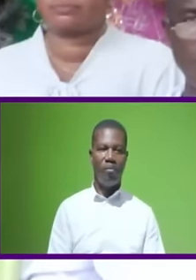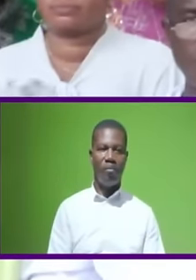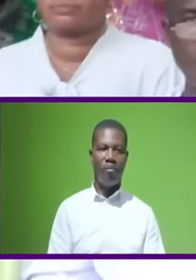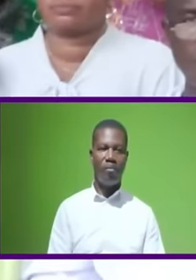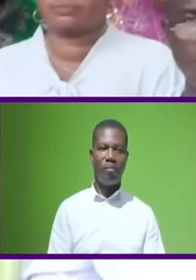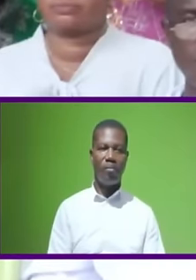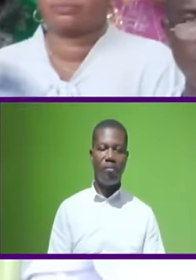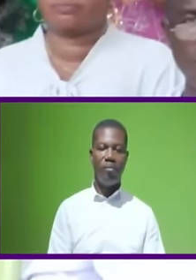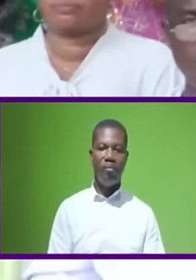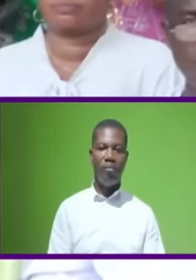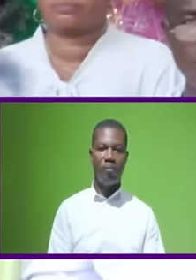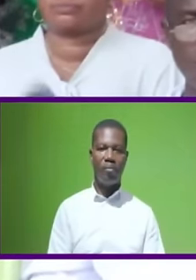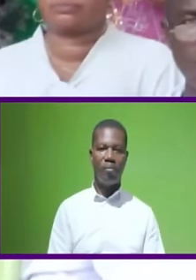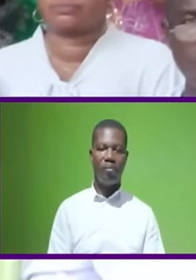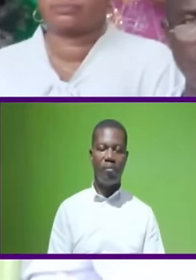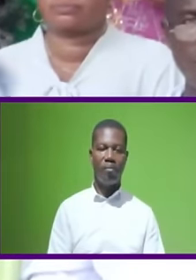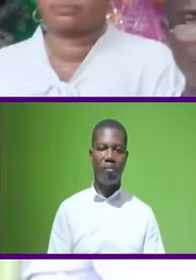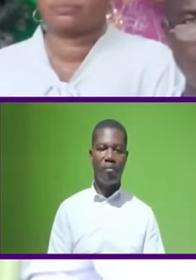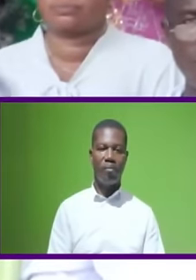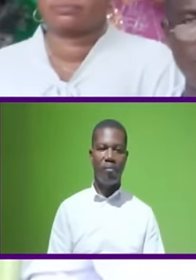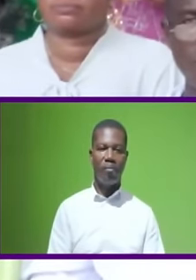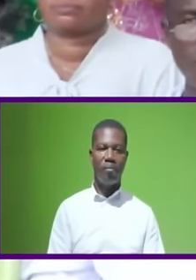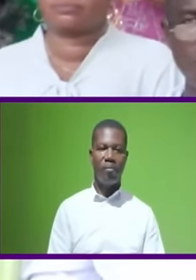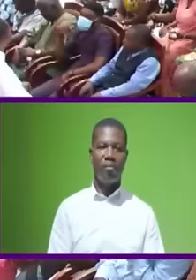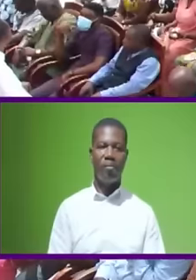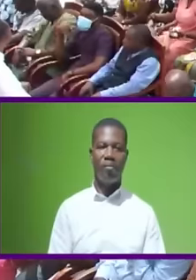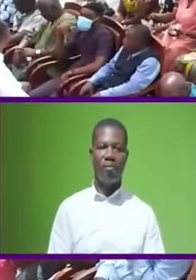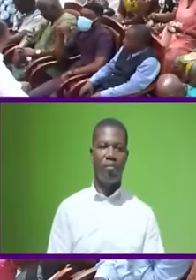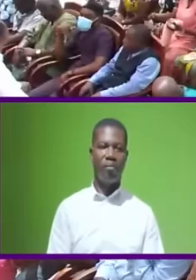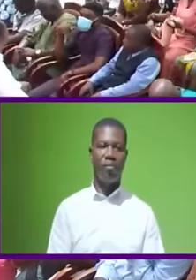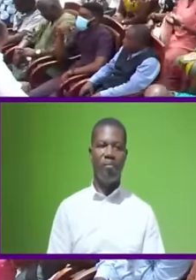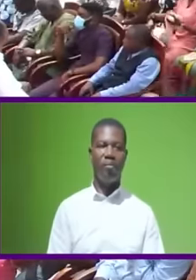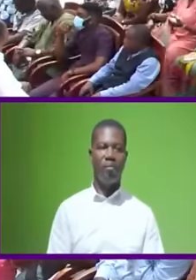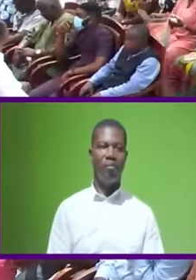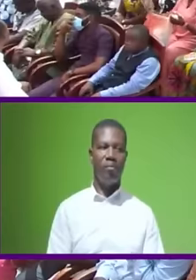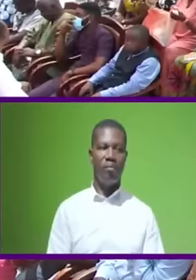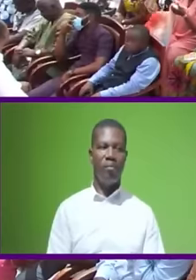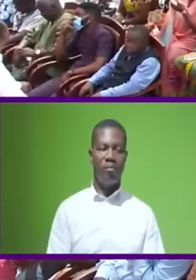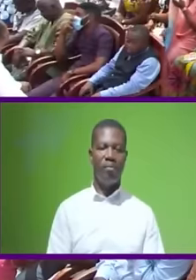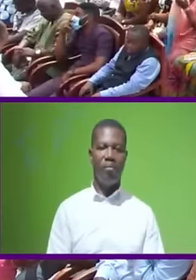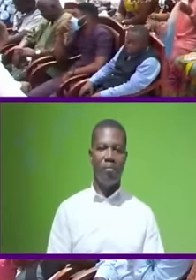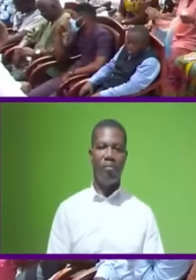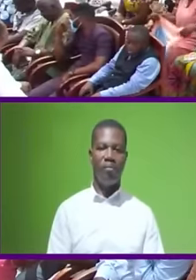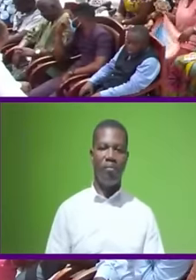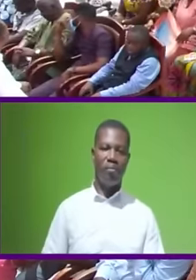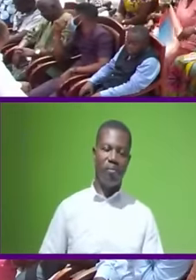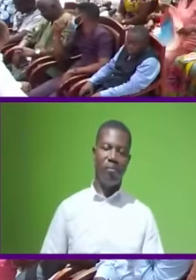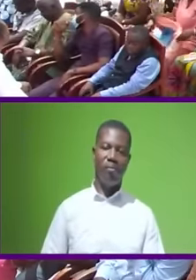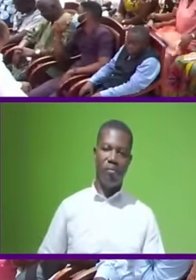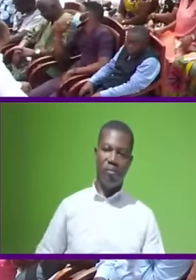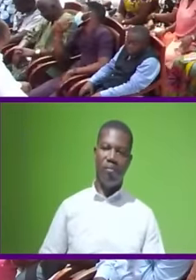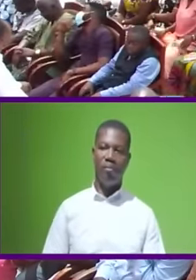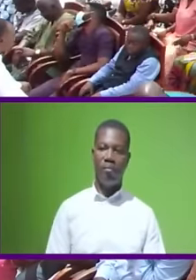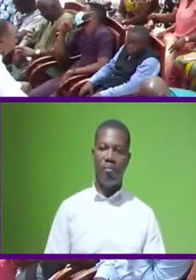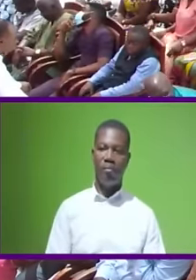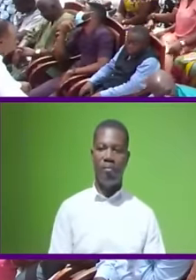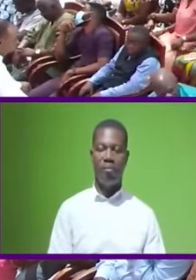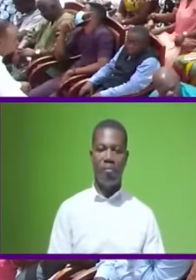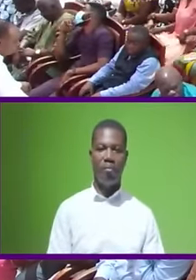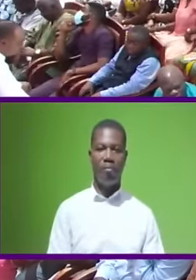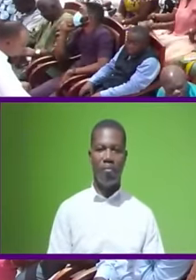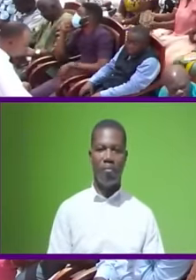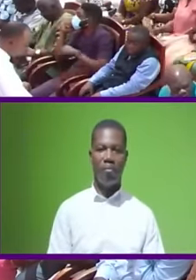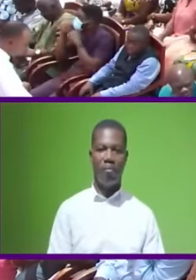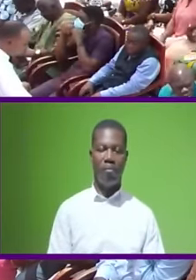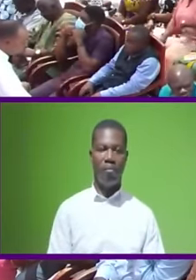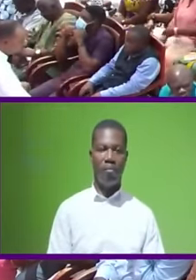the Lord with stores, with cars, your houses, and even your money. And if you gave any money to thank God, today